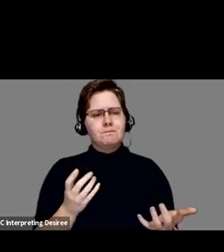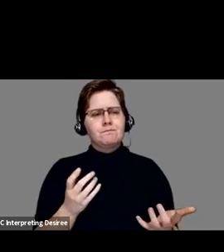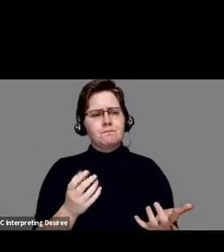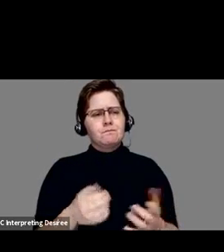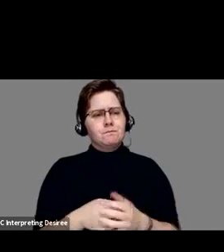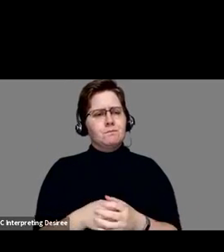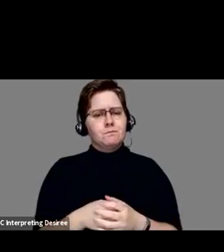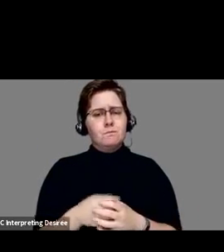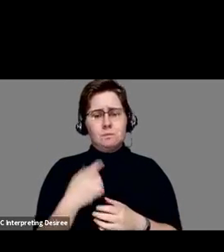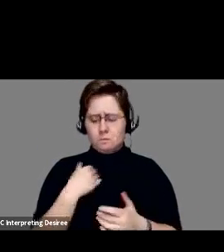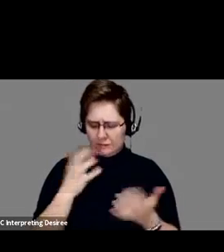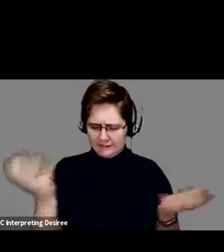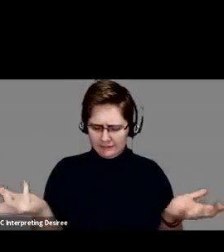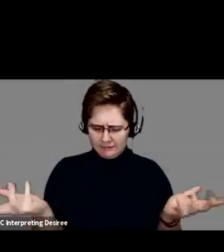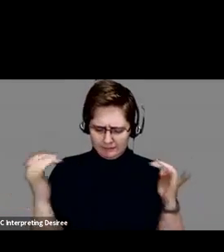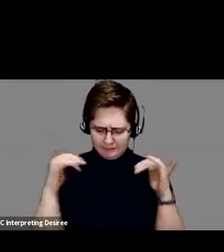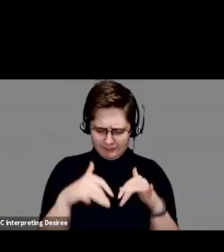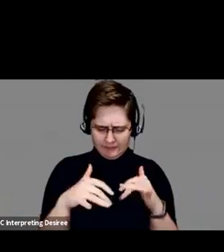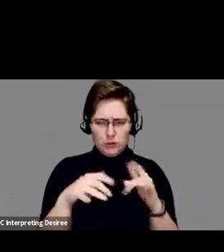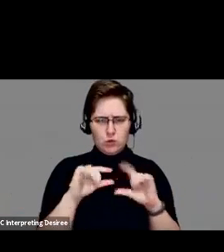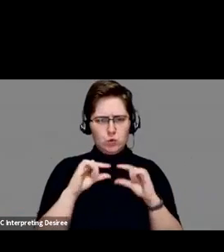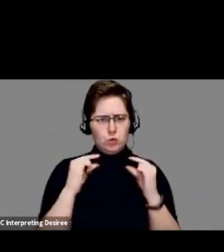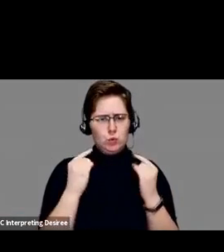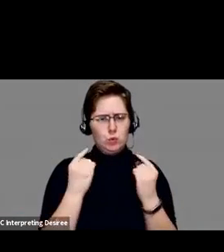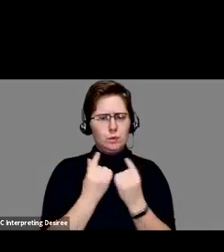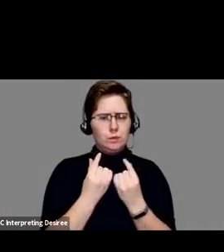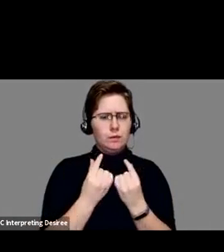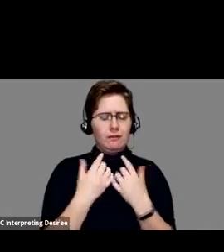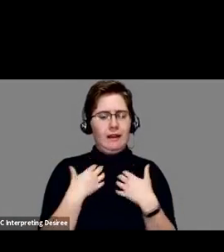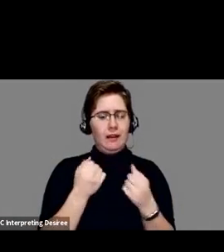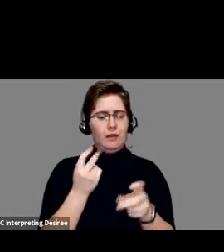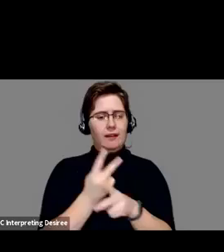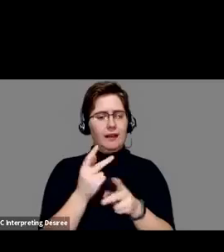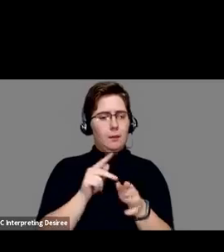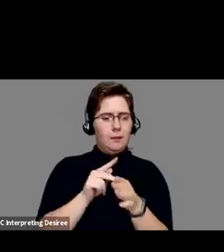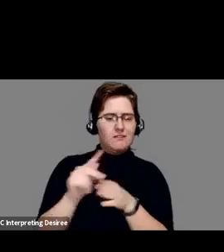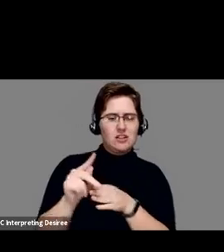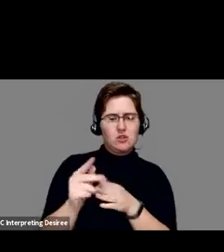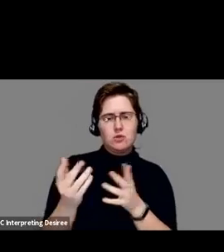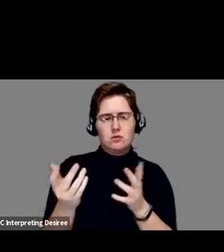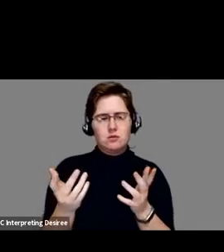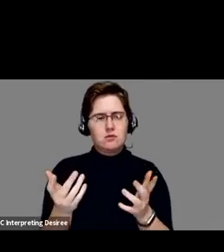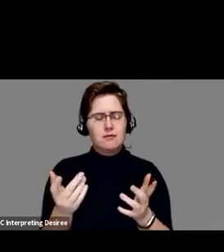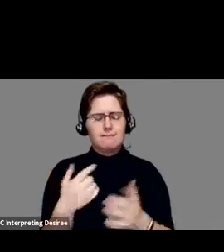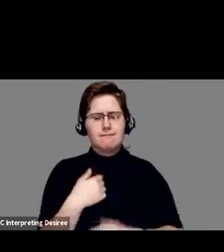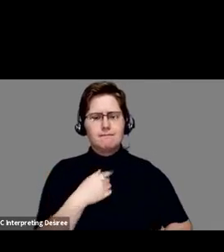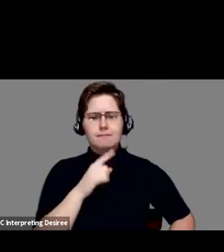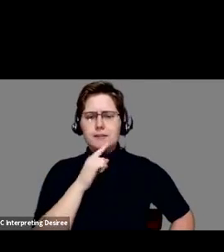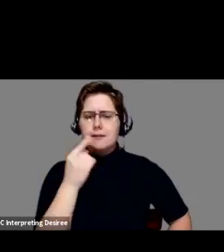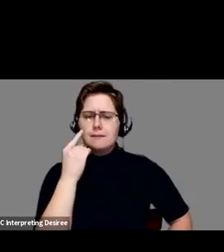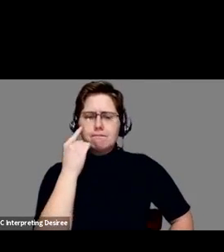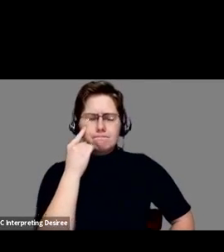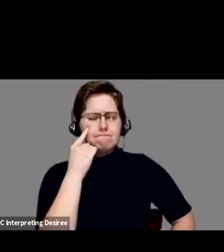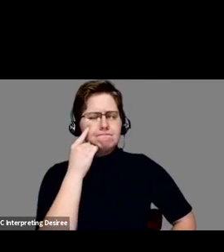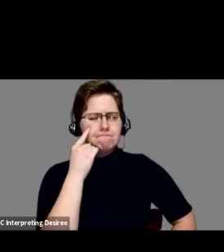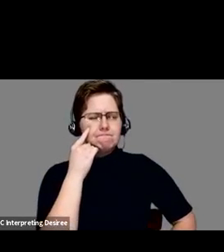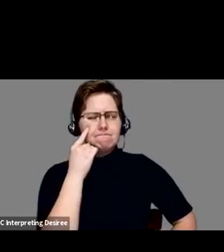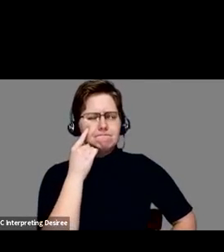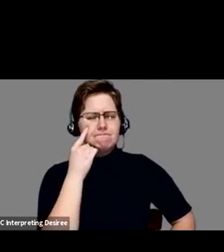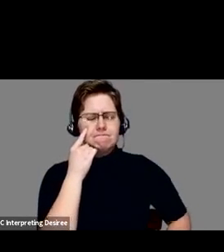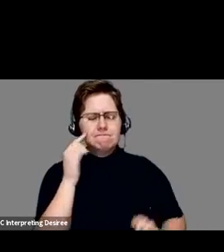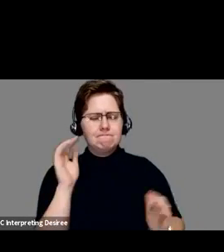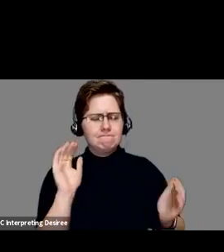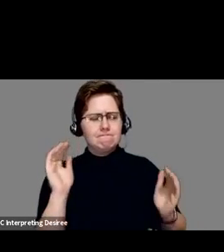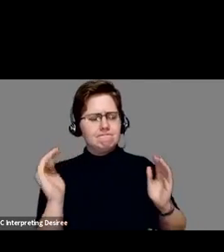we're collected here as a group of healthcare professionals, and I think that it